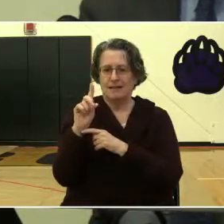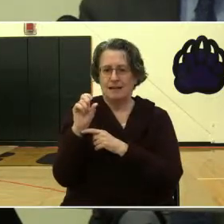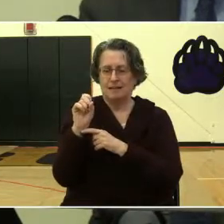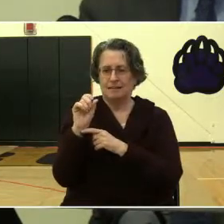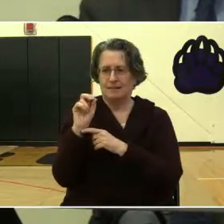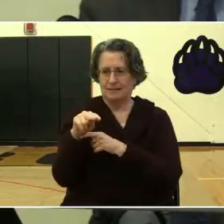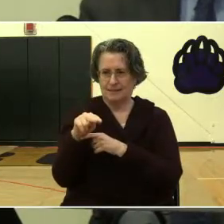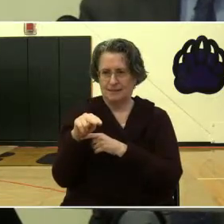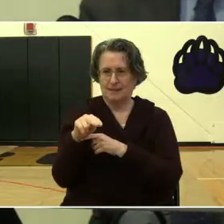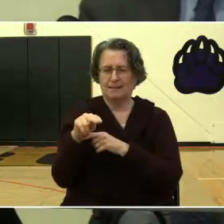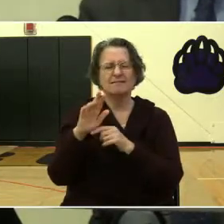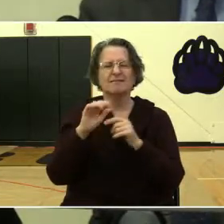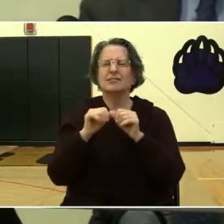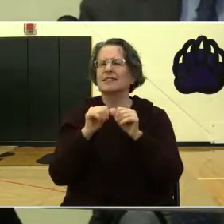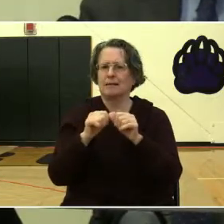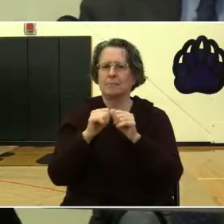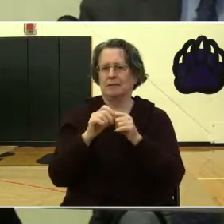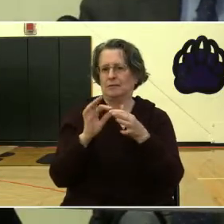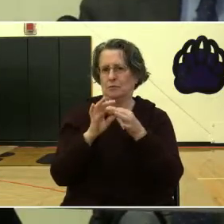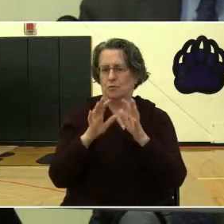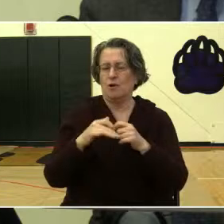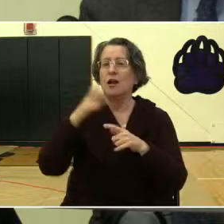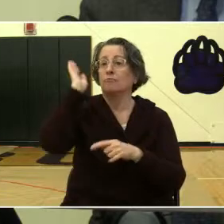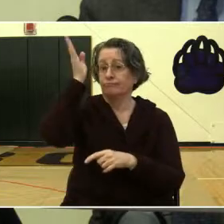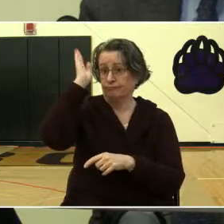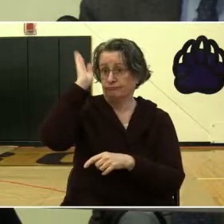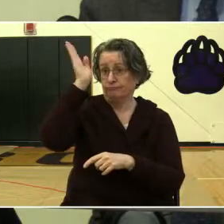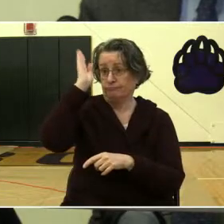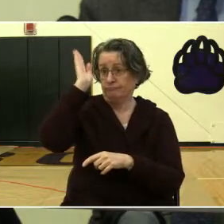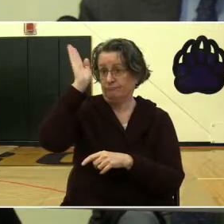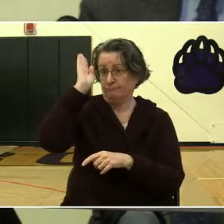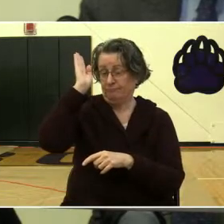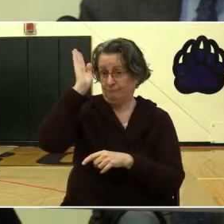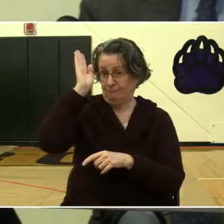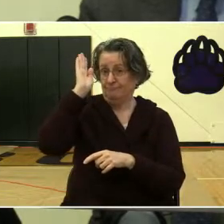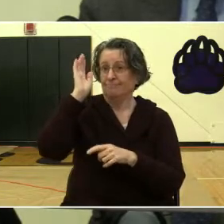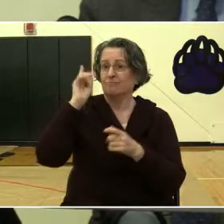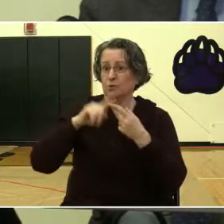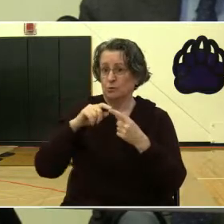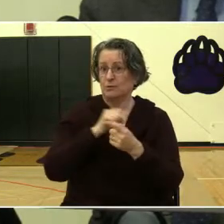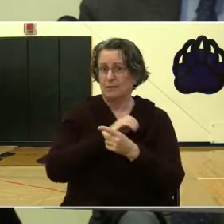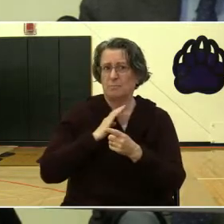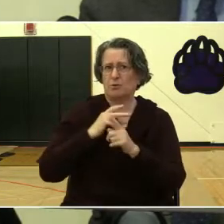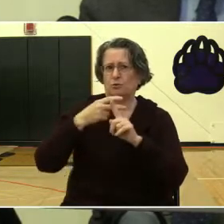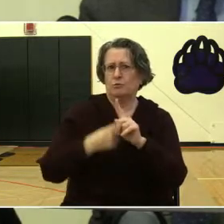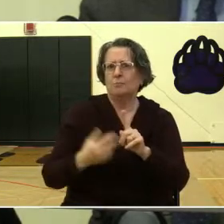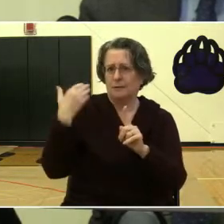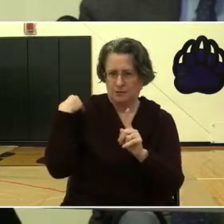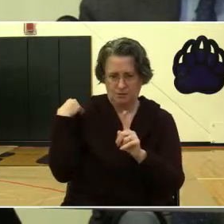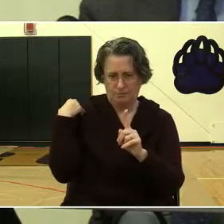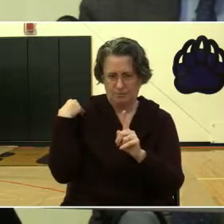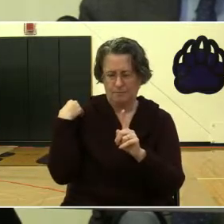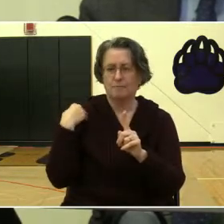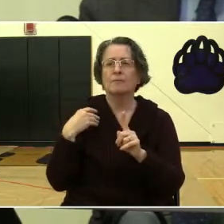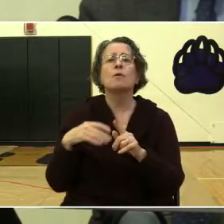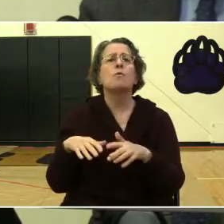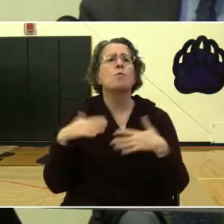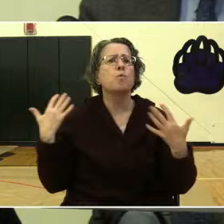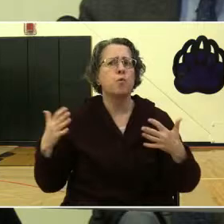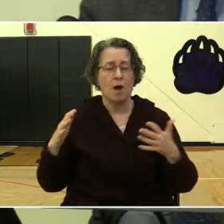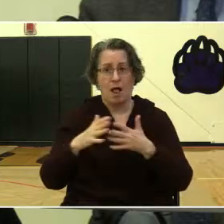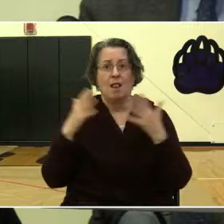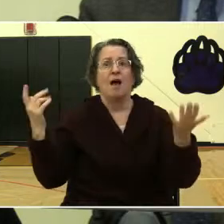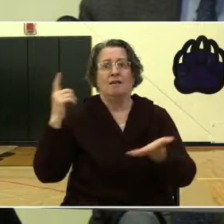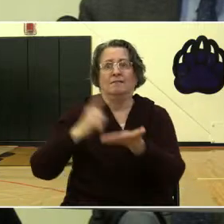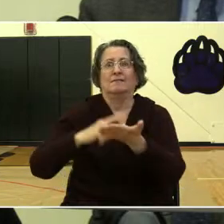um sustainability coordinator uh and uh I think a couple two months ago um and we actually had quite a bit of discussion